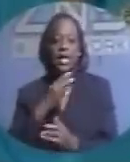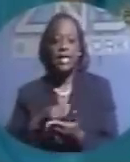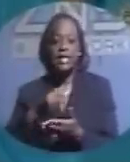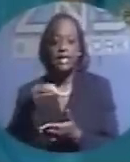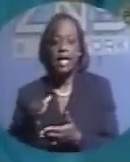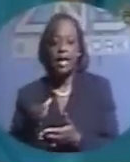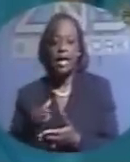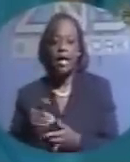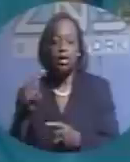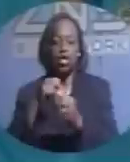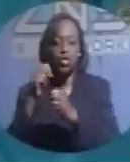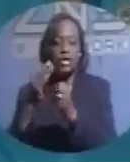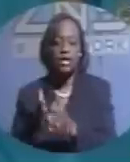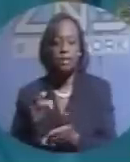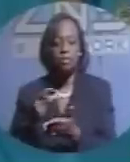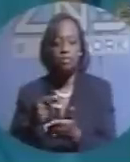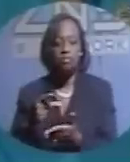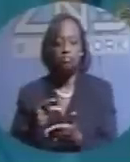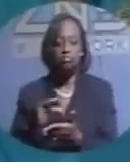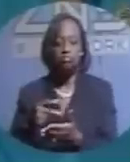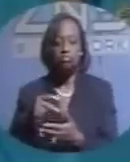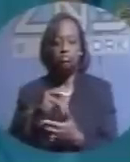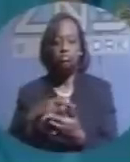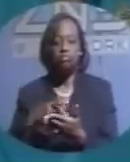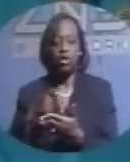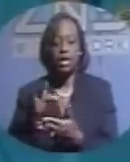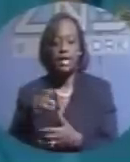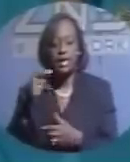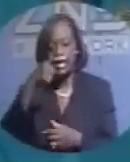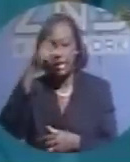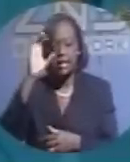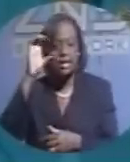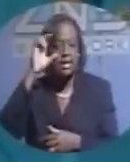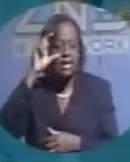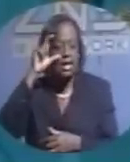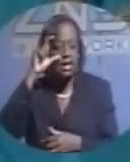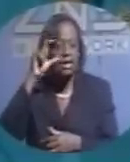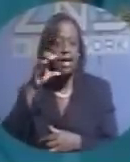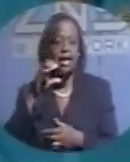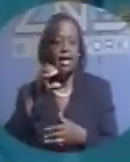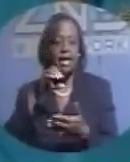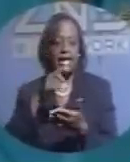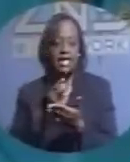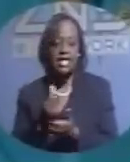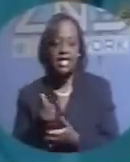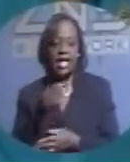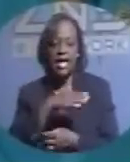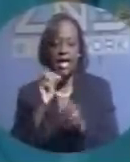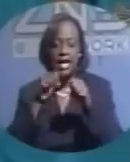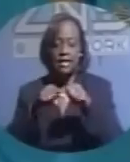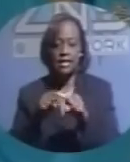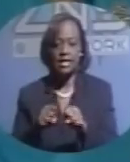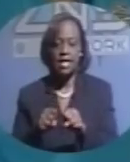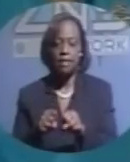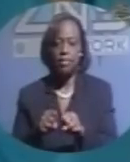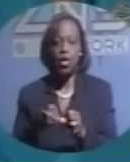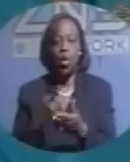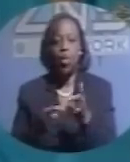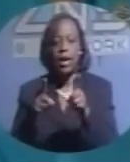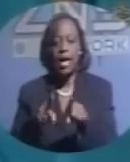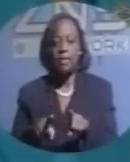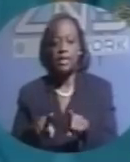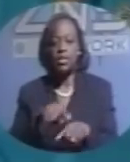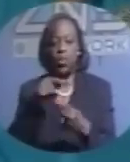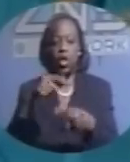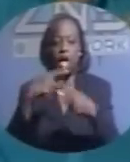which is sun, sand, and sea. But tourists come here and they leave. The beaches are mostly for us as Bahamians. And what normally happens when you come on the beaches, you find a